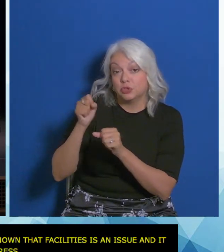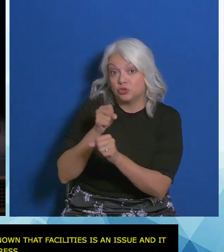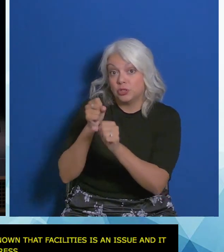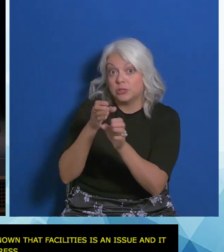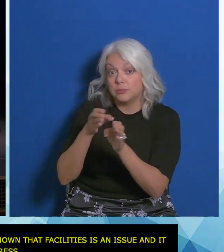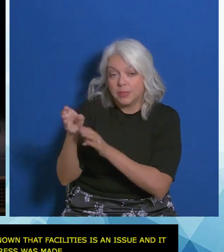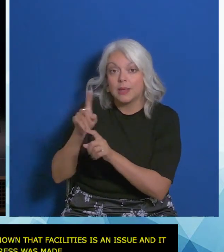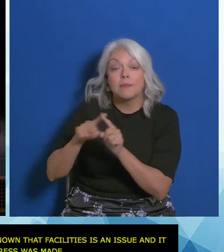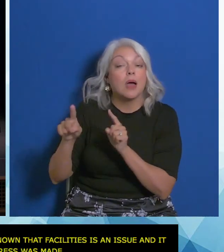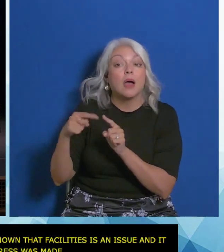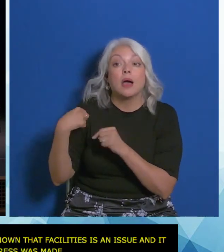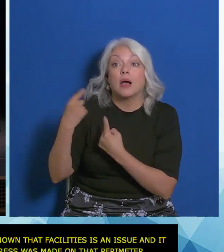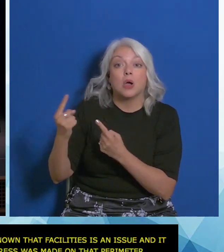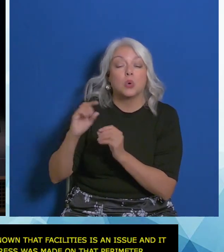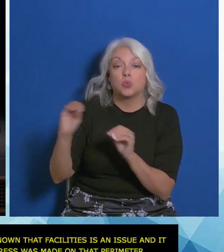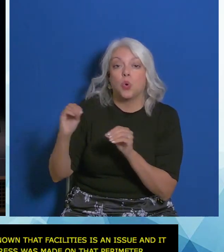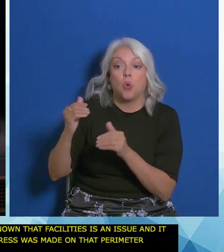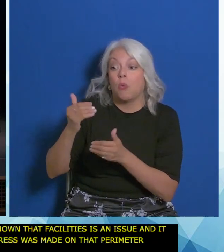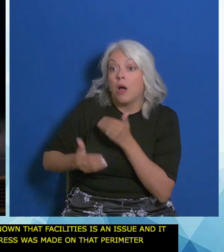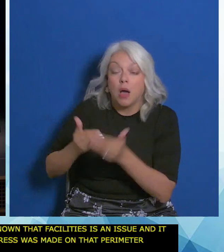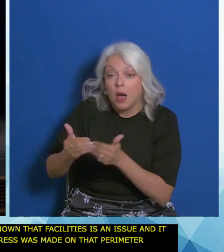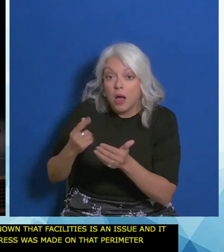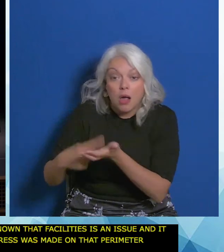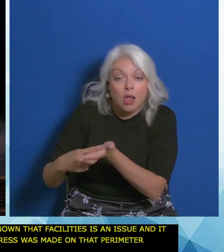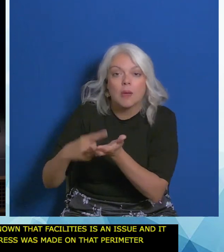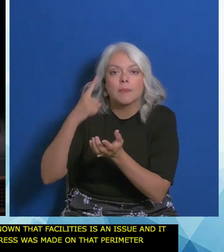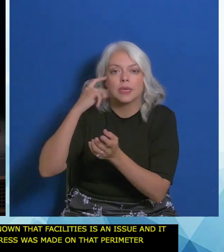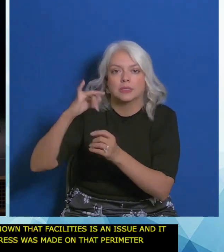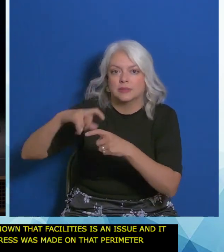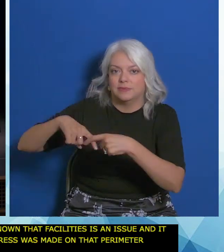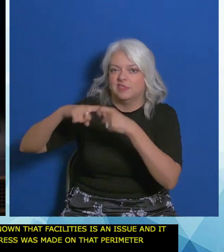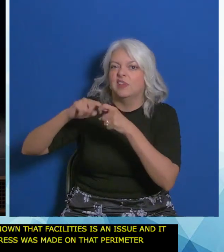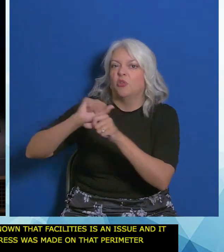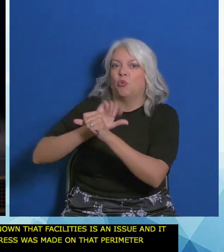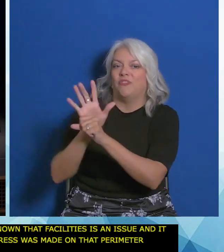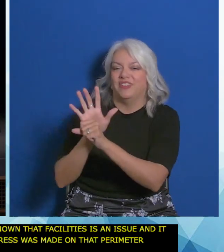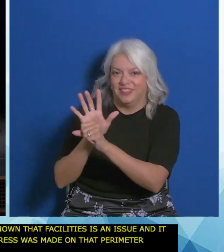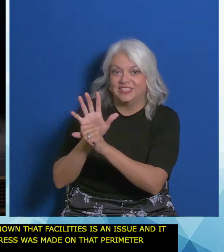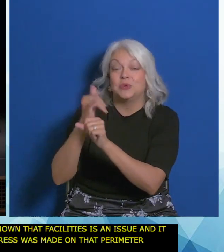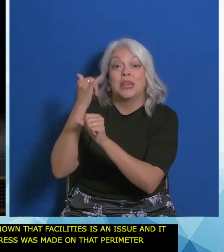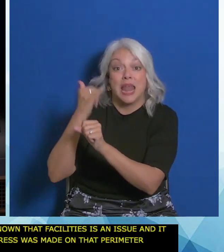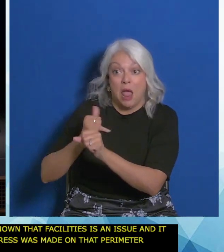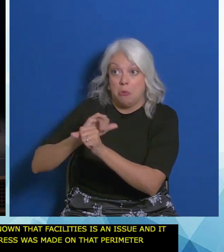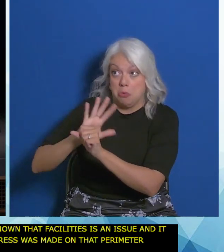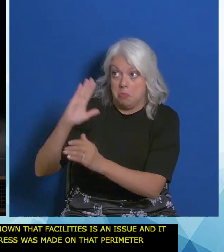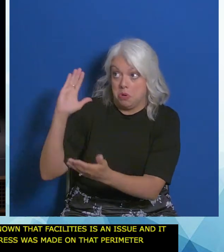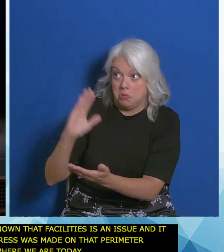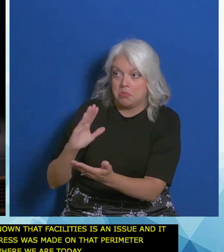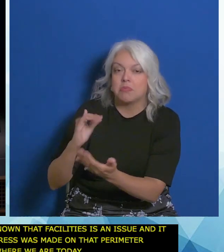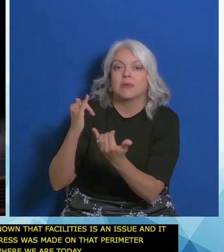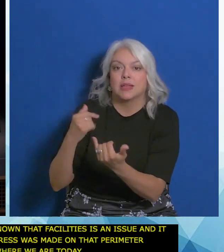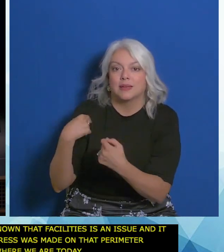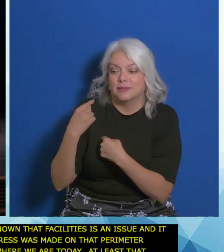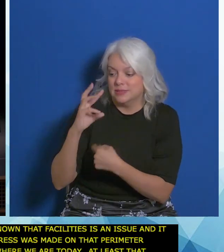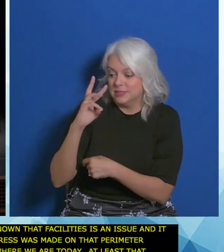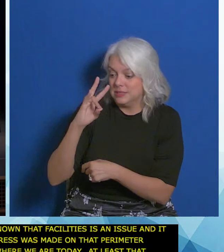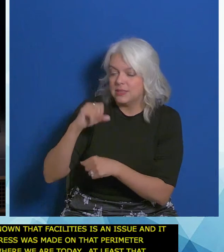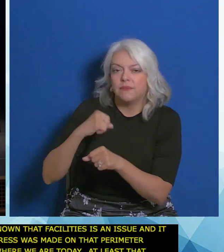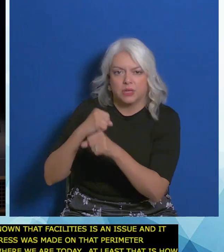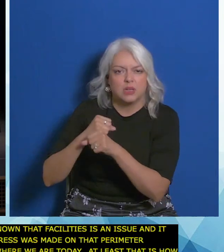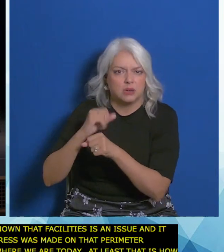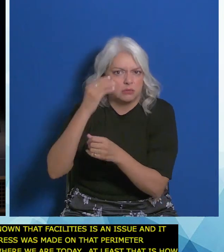due to COVID. That was disrupted. So that's where we are today, at least how we got here in the last 6 or 7 years.